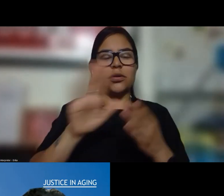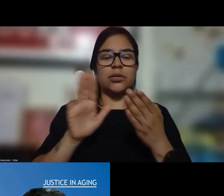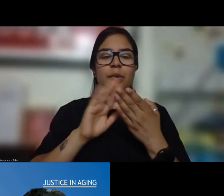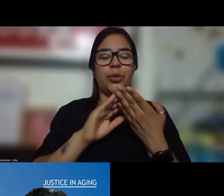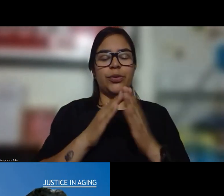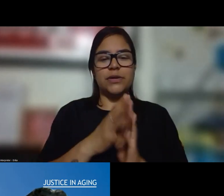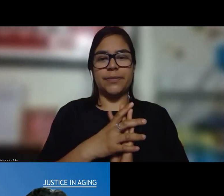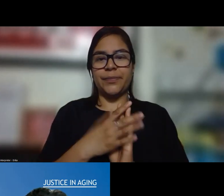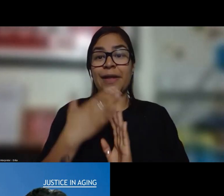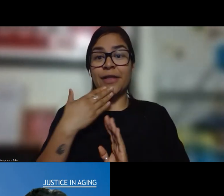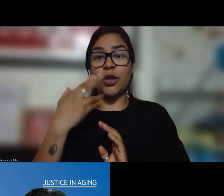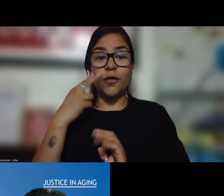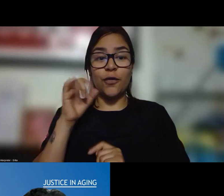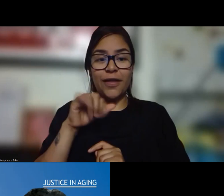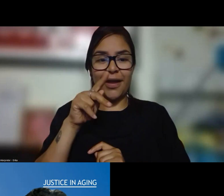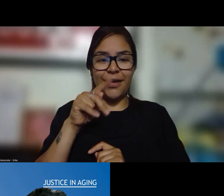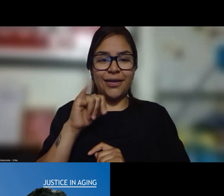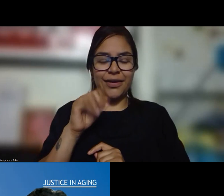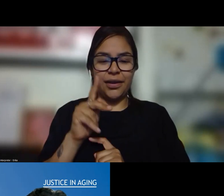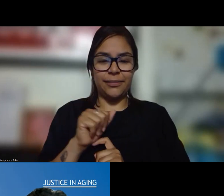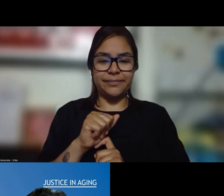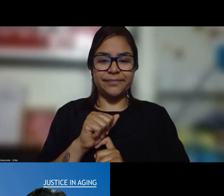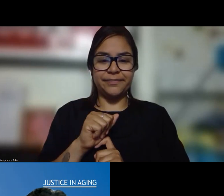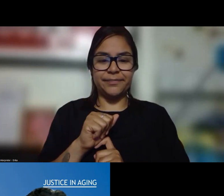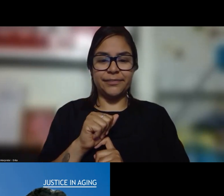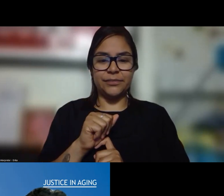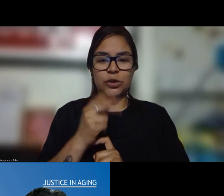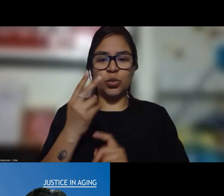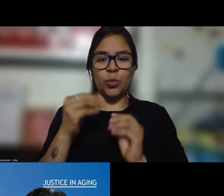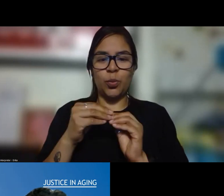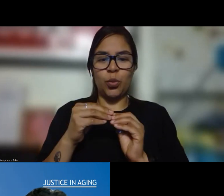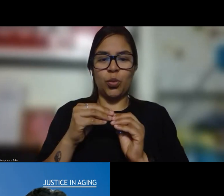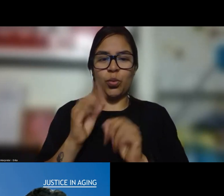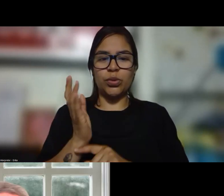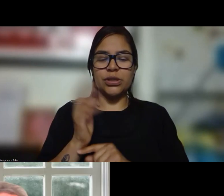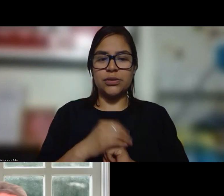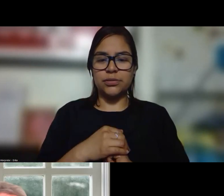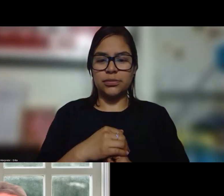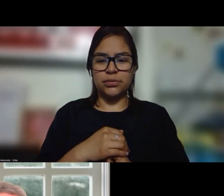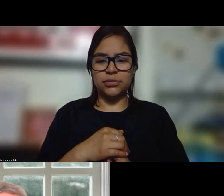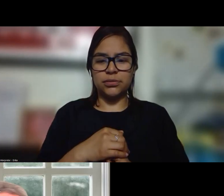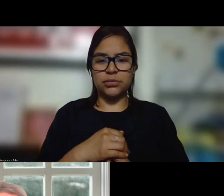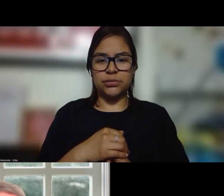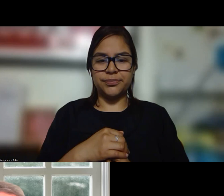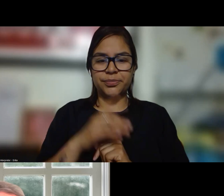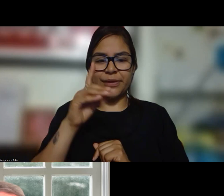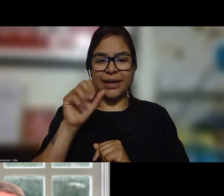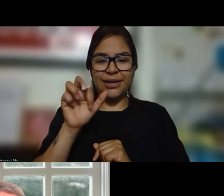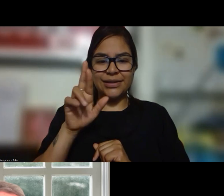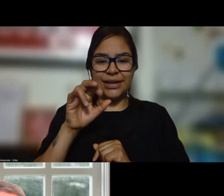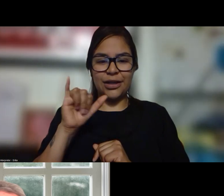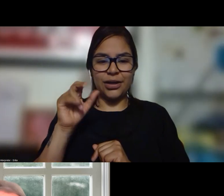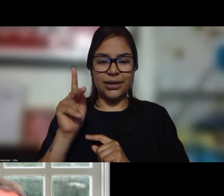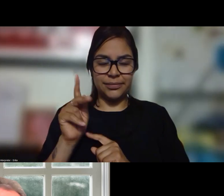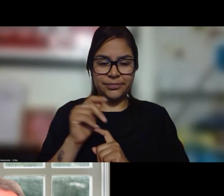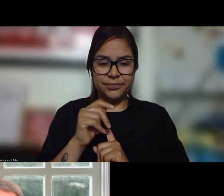Thank you, Nakia. We have 2 more questions, and then we're going to move on to our next presenter. So Derek, and then we'll do Marcy,